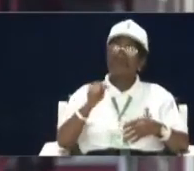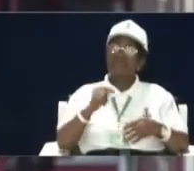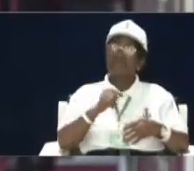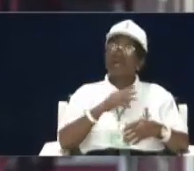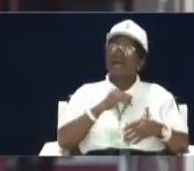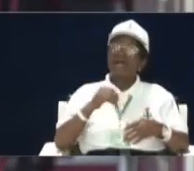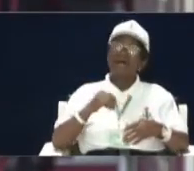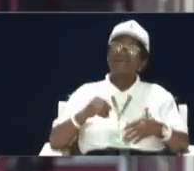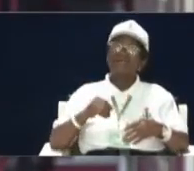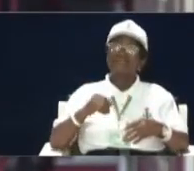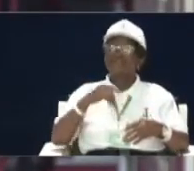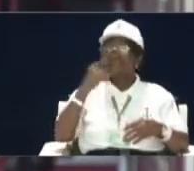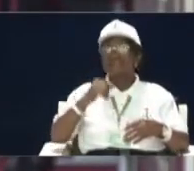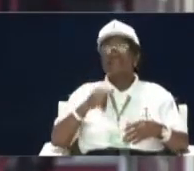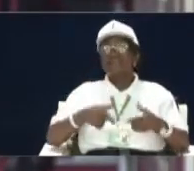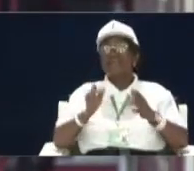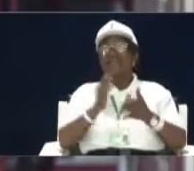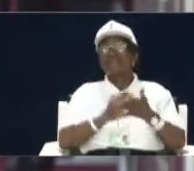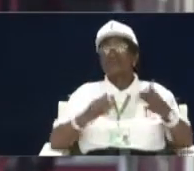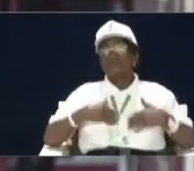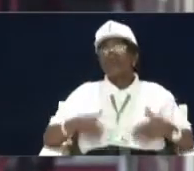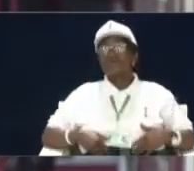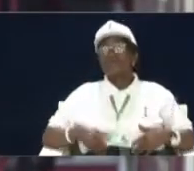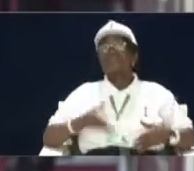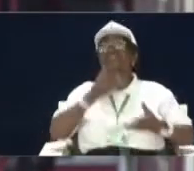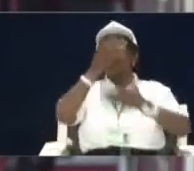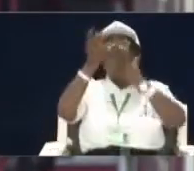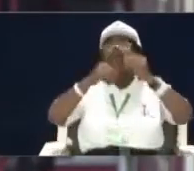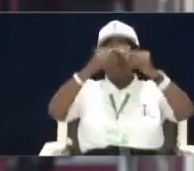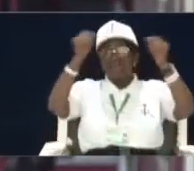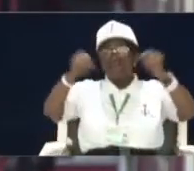somebody praise, shout hallelujah.